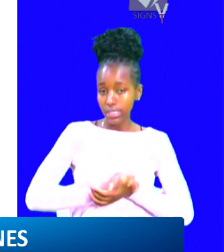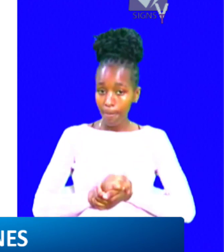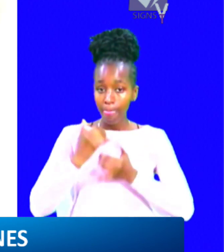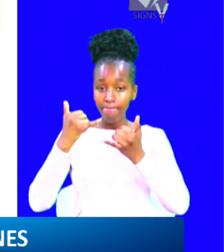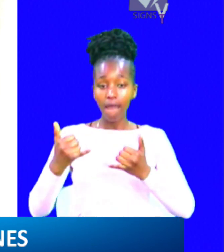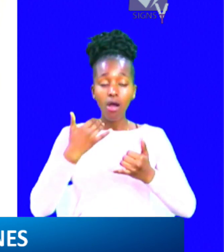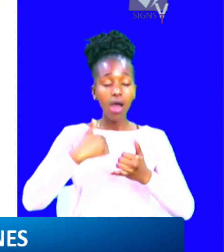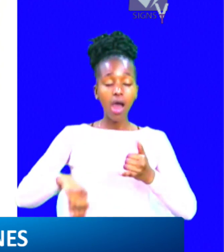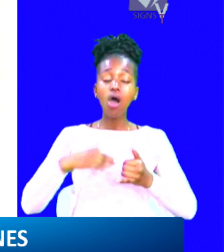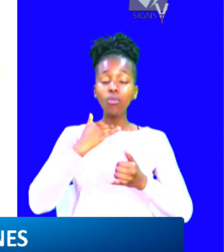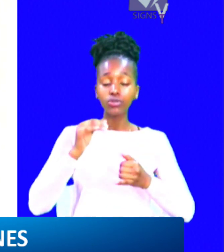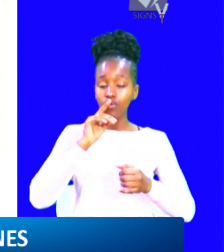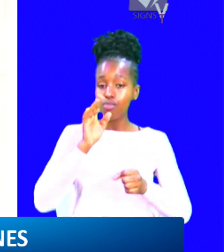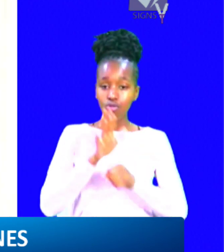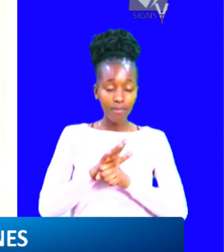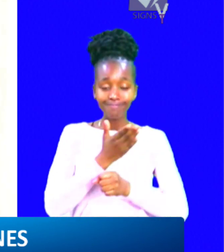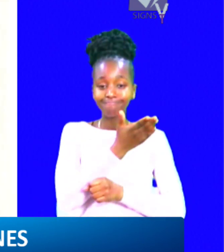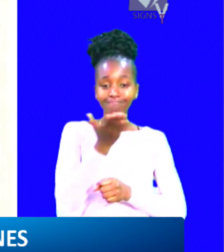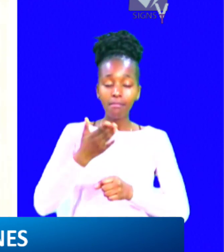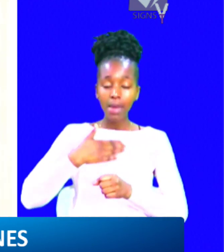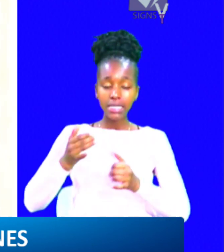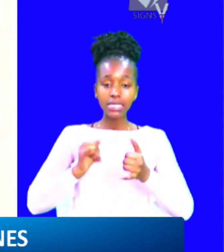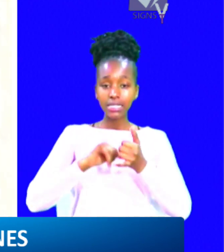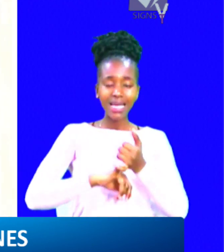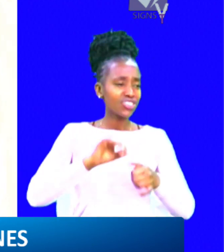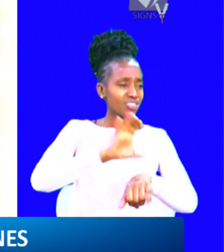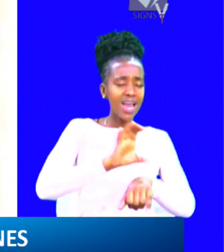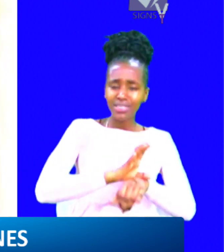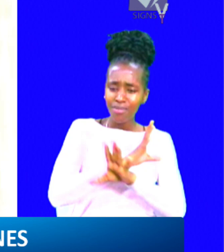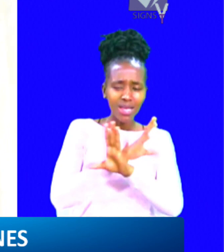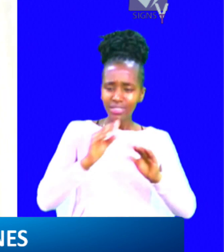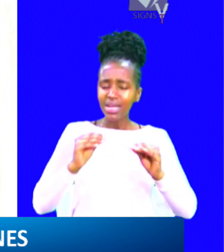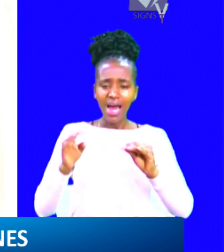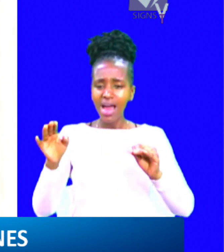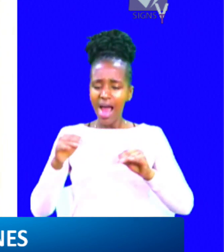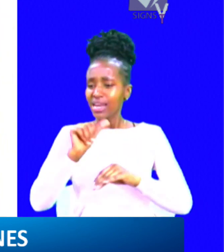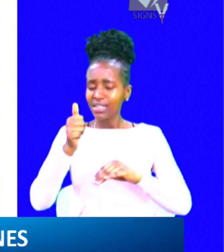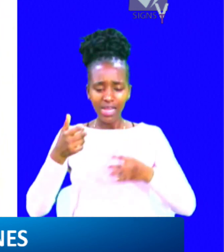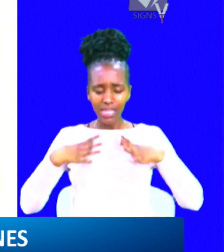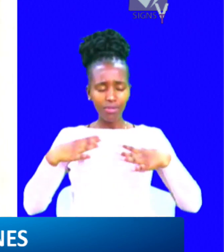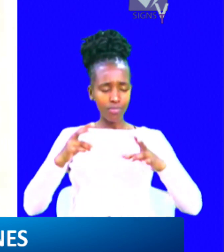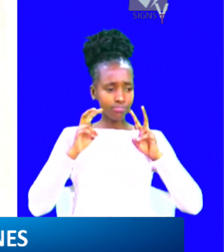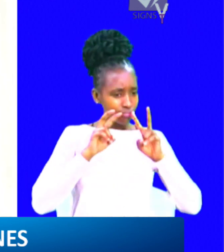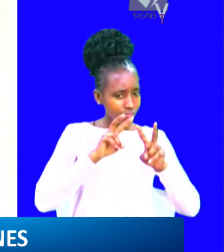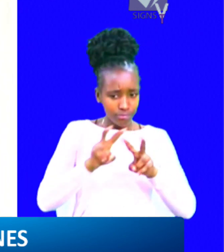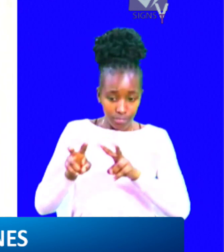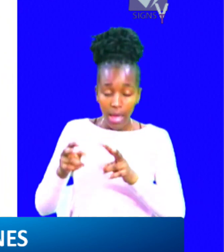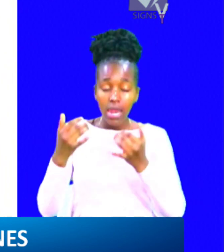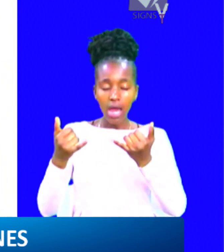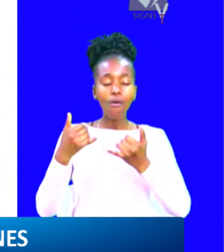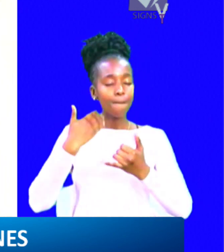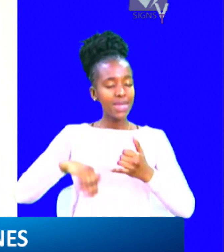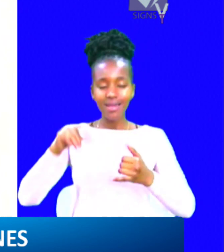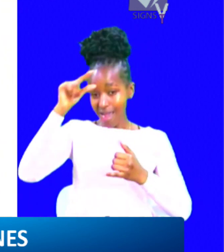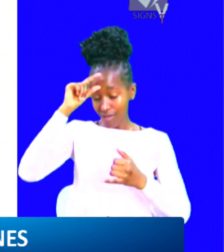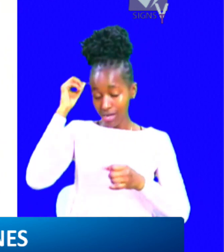your family, the president, the church, and the people of Nakuru County, as a governor of your county, I will walk with you in this journey. And